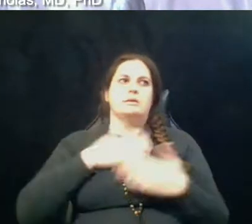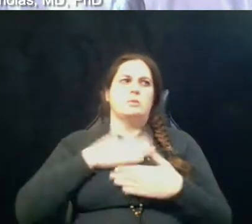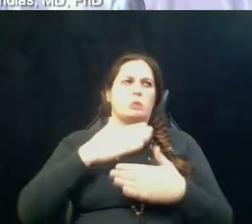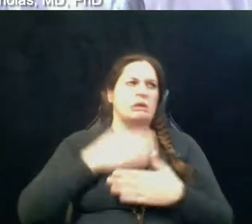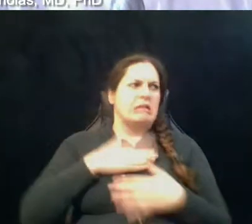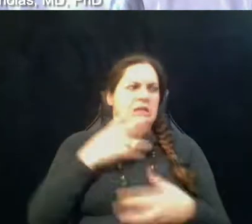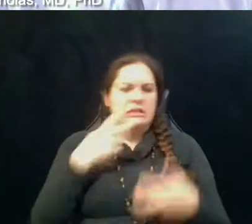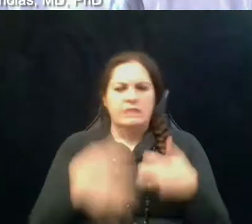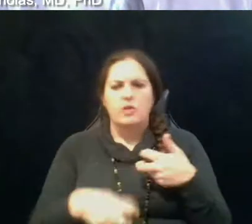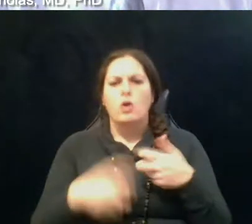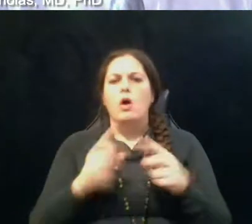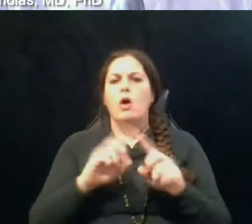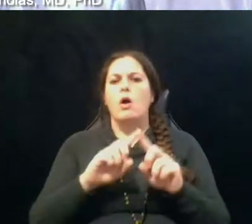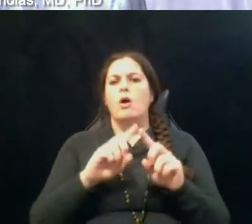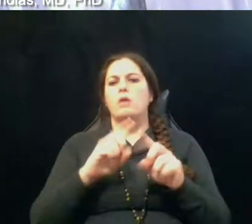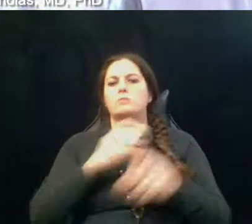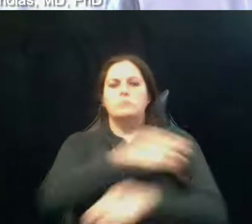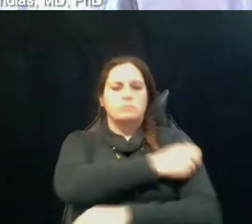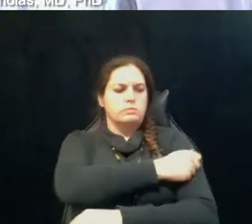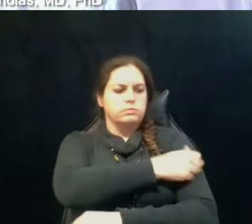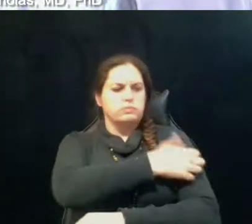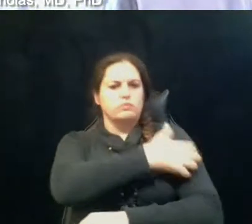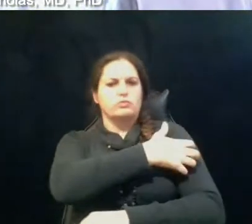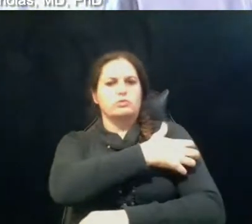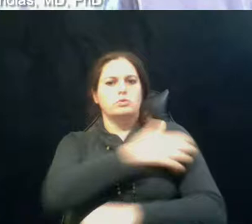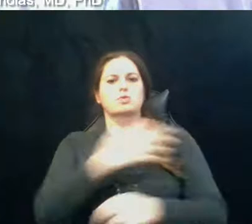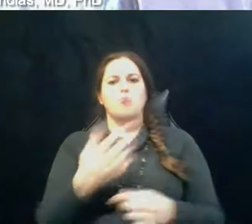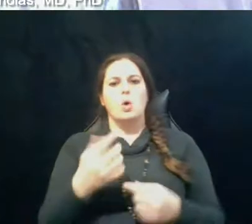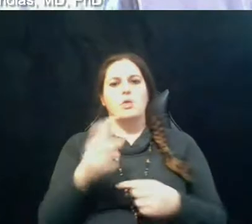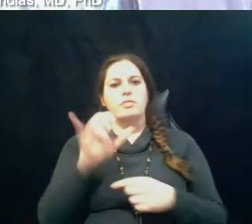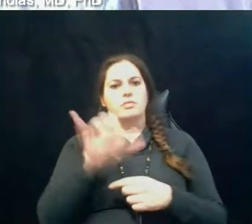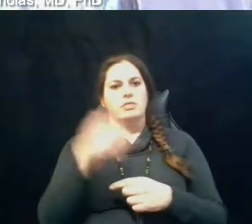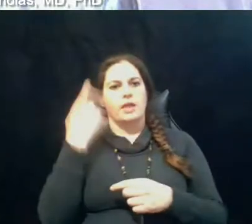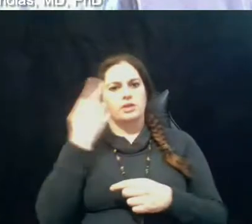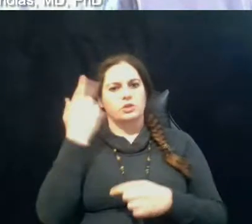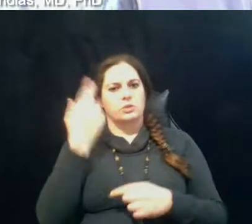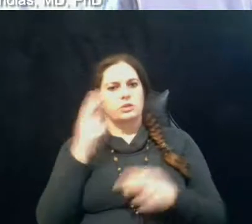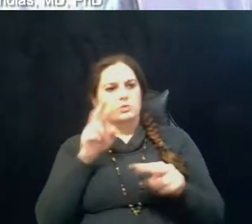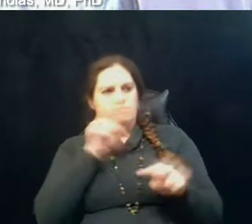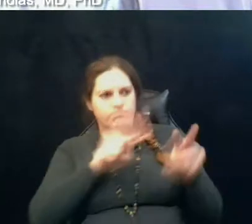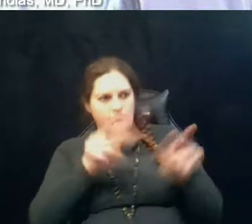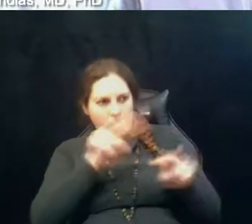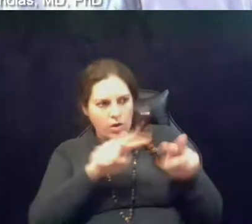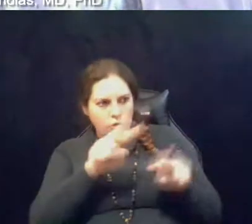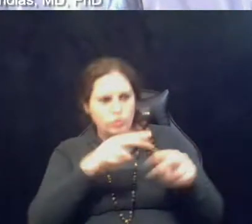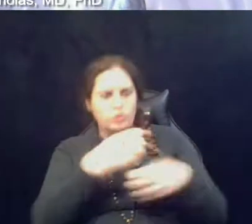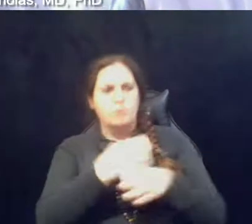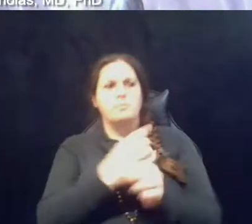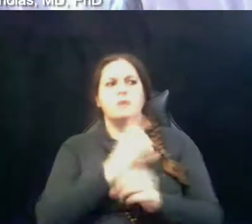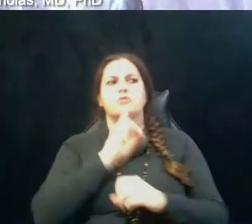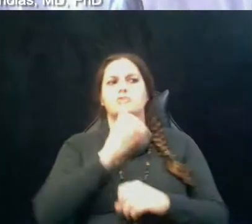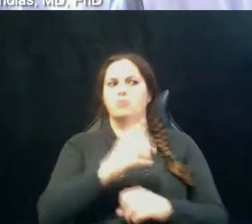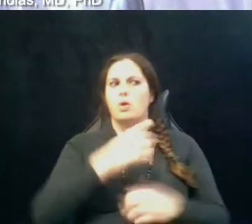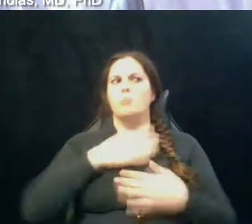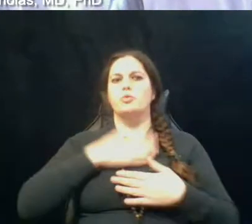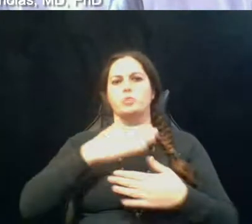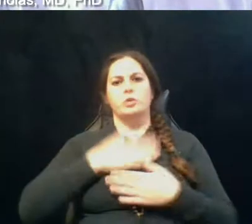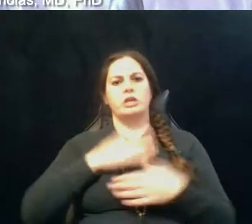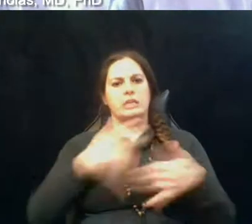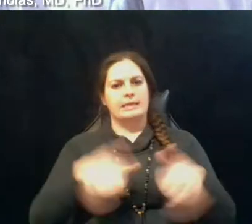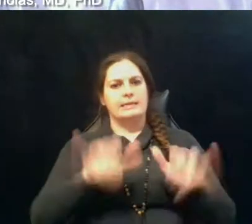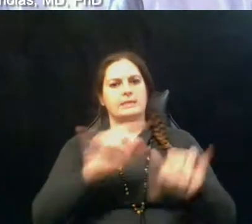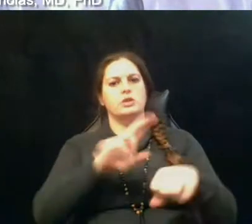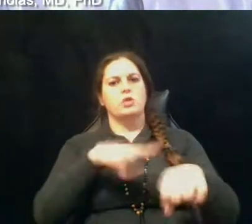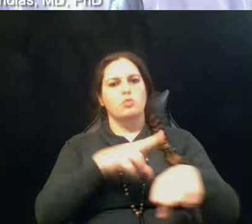for 15 to 30 minutes after that vaccine and be sure that there was no difficulty breathing or swelling of the face or